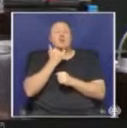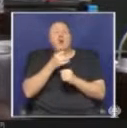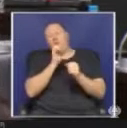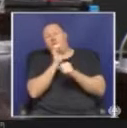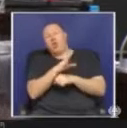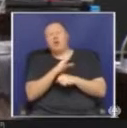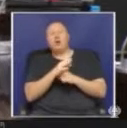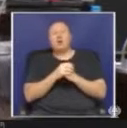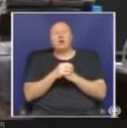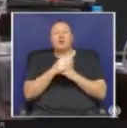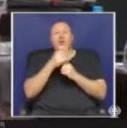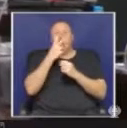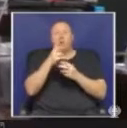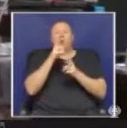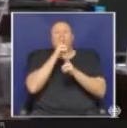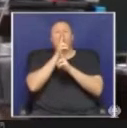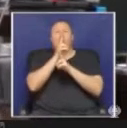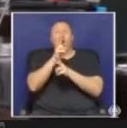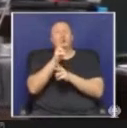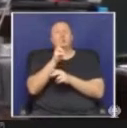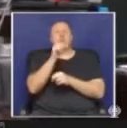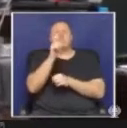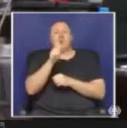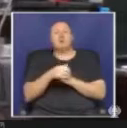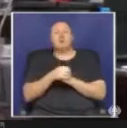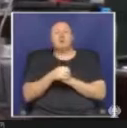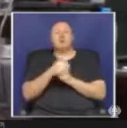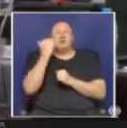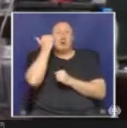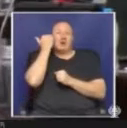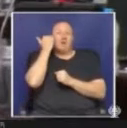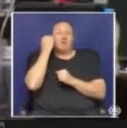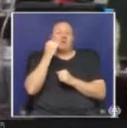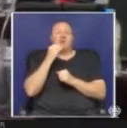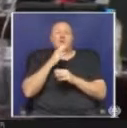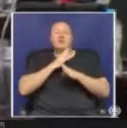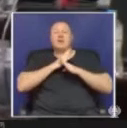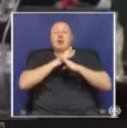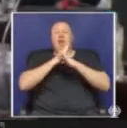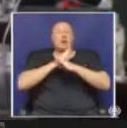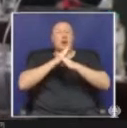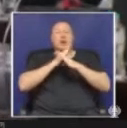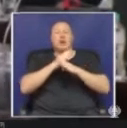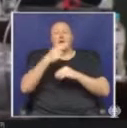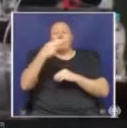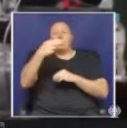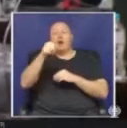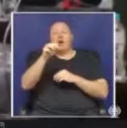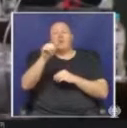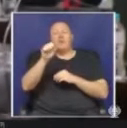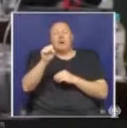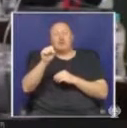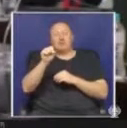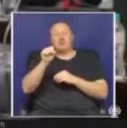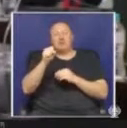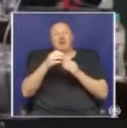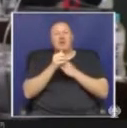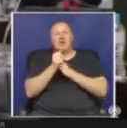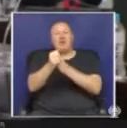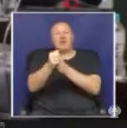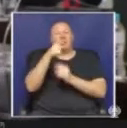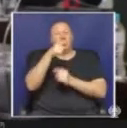be seen as an honest broker. Now, after government's denials that you called Hamas leader, Mr.